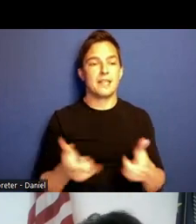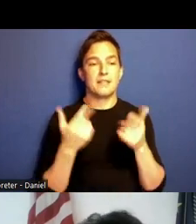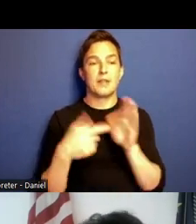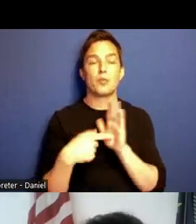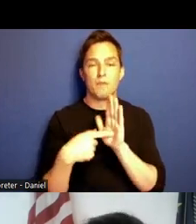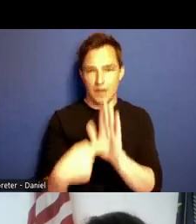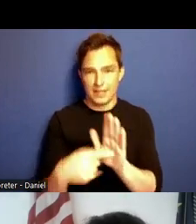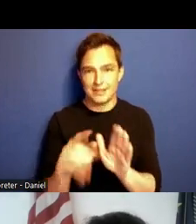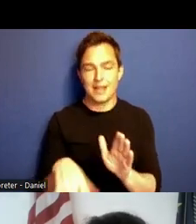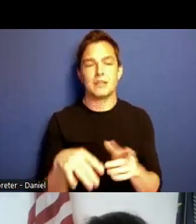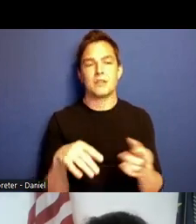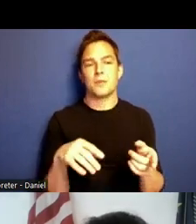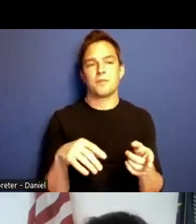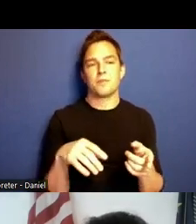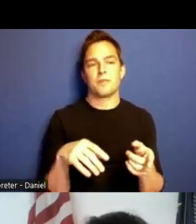together more